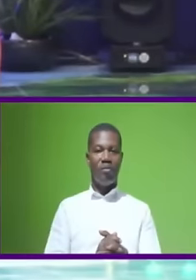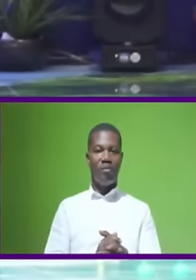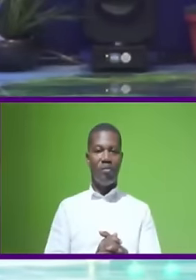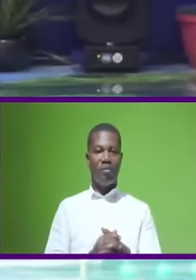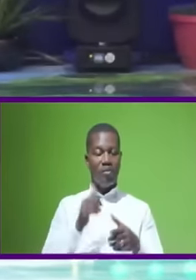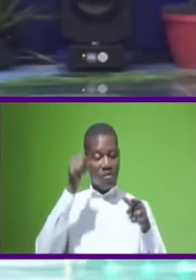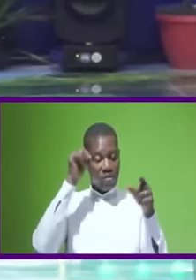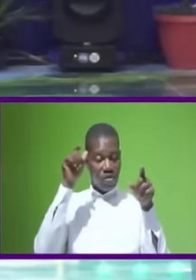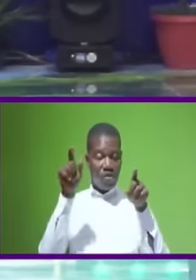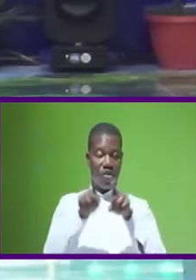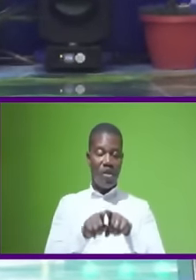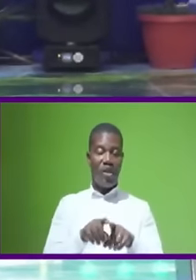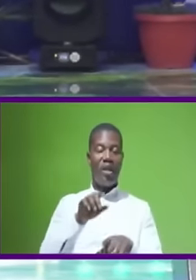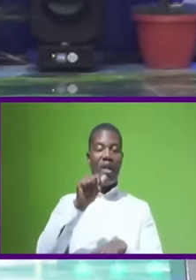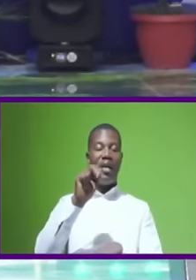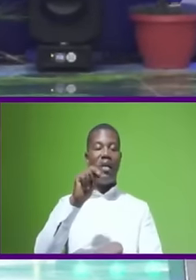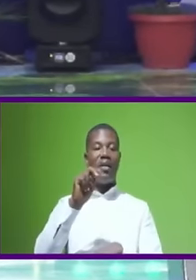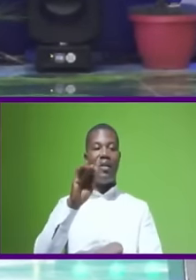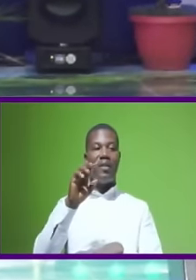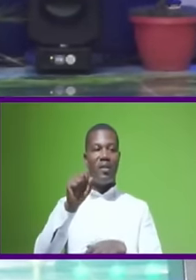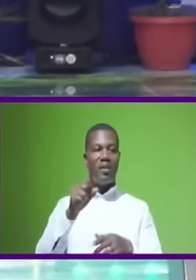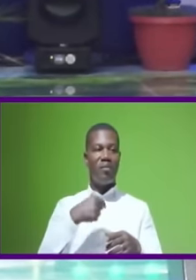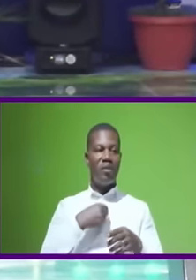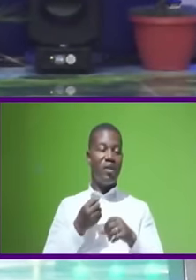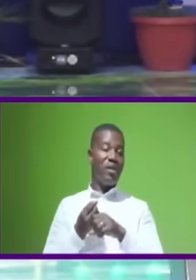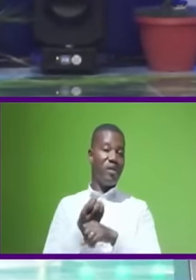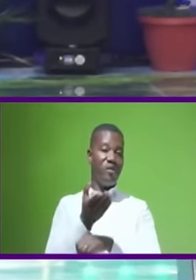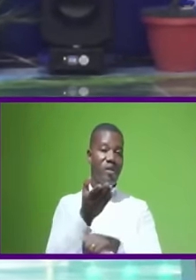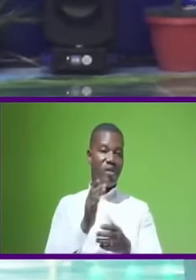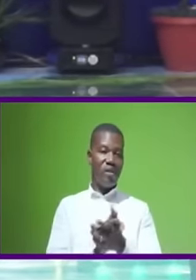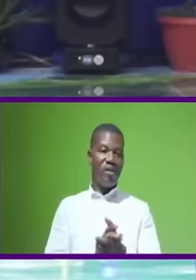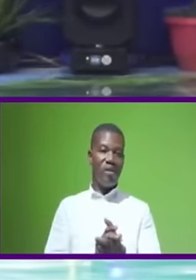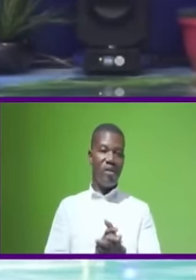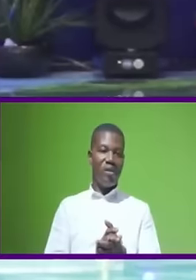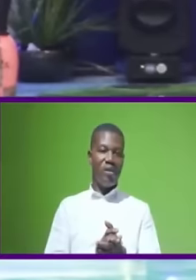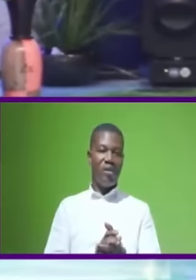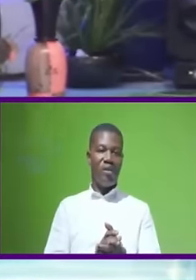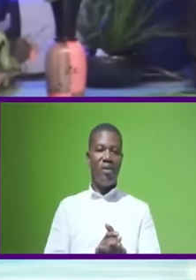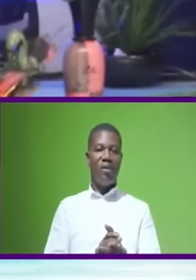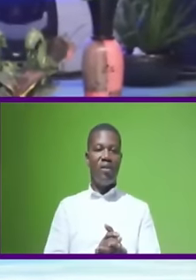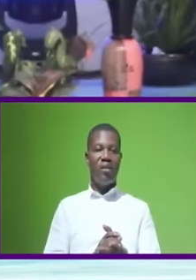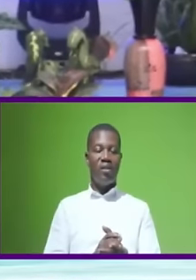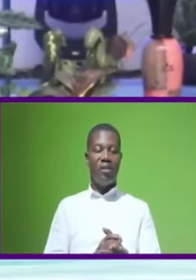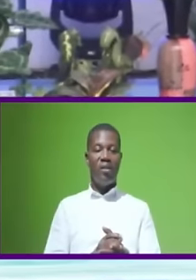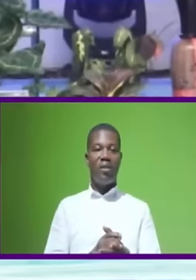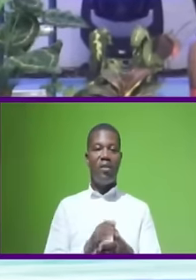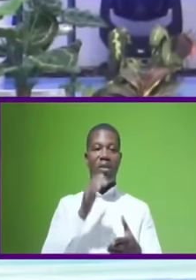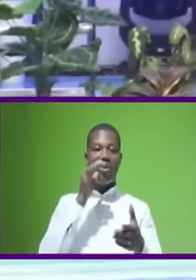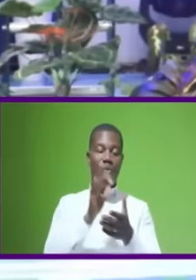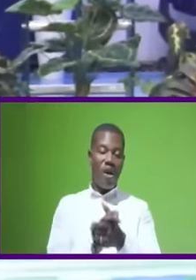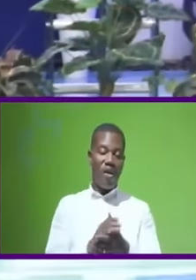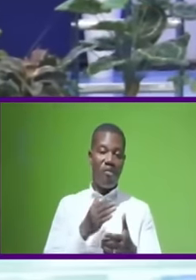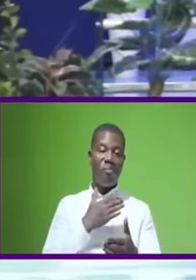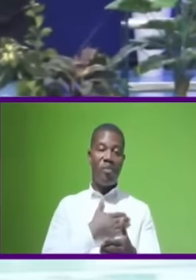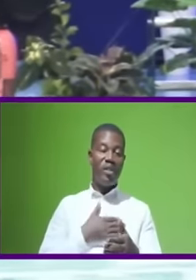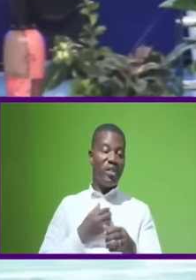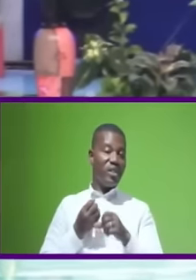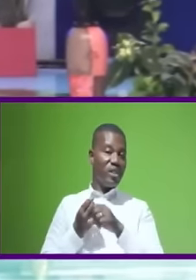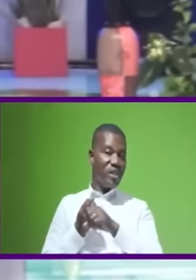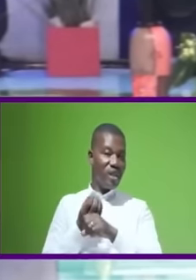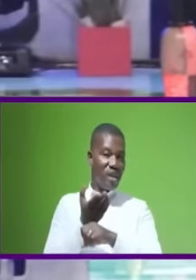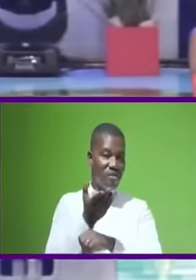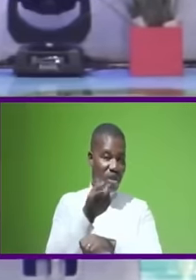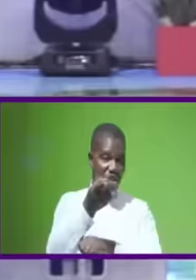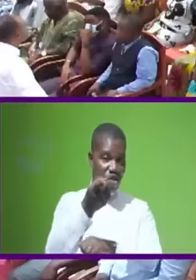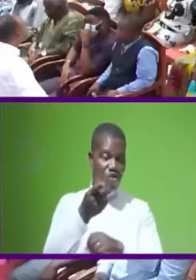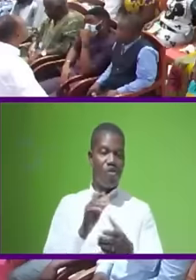Ananias, me too for. And your brother, here is a Pharaoh. Me too much. So, this is